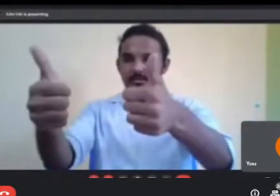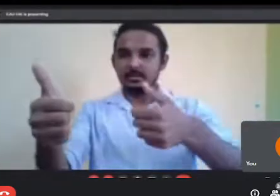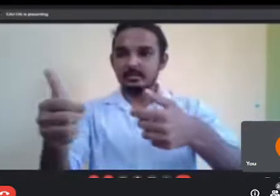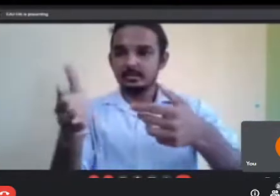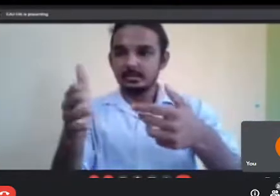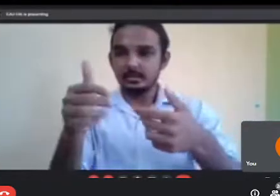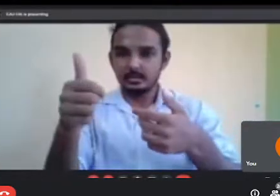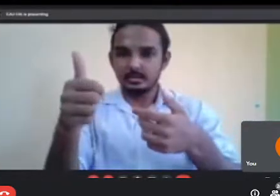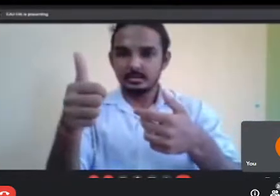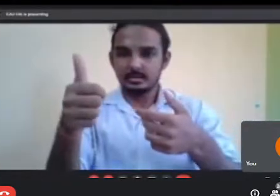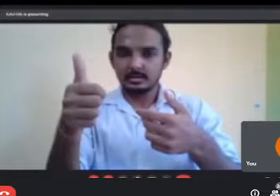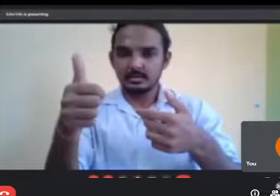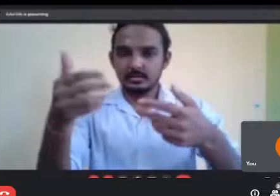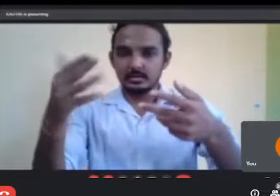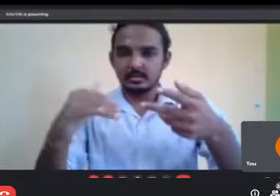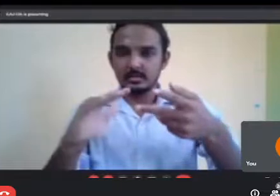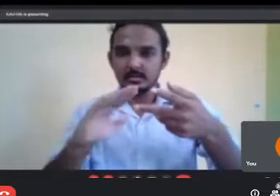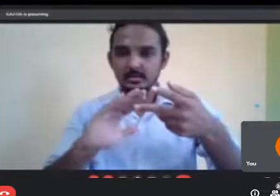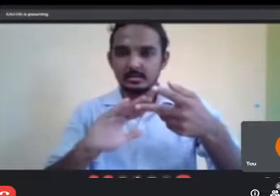Yes, there, that is it.